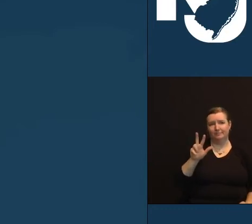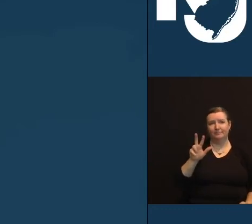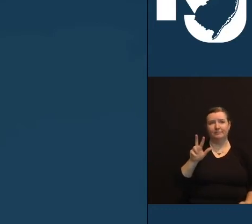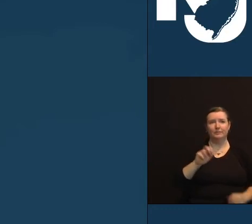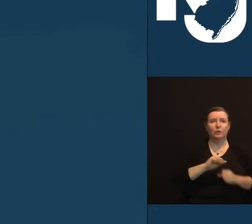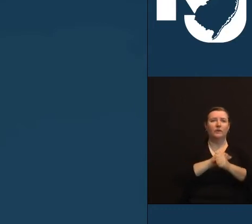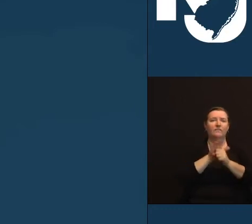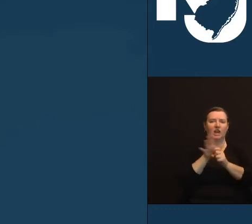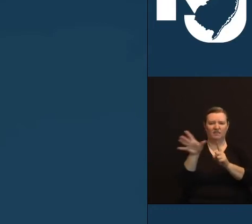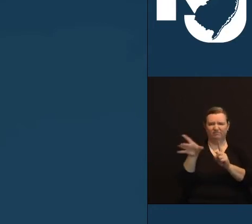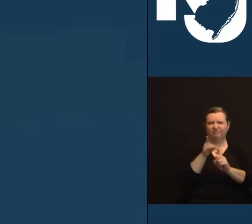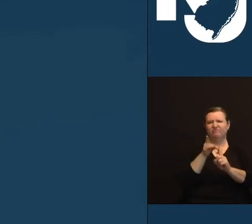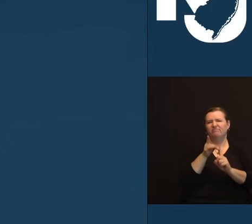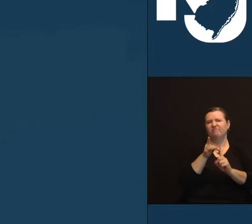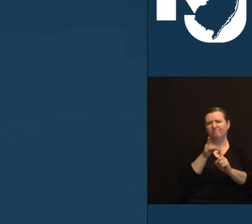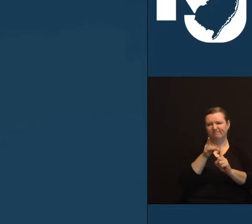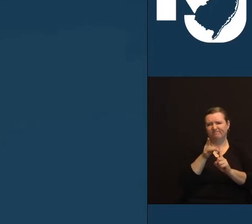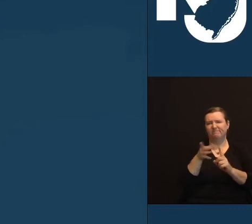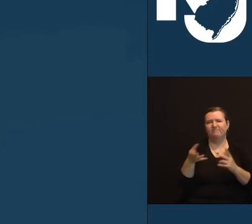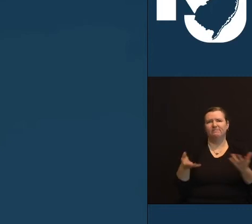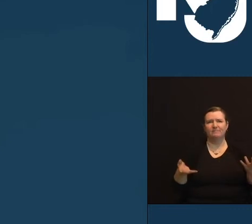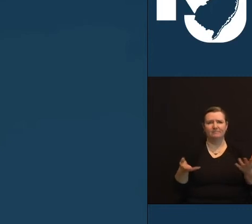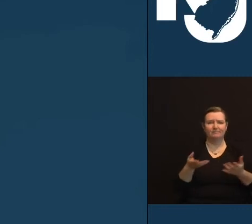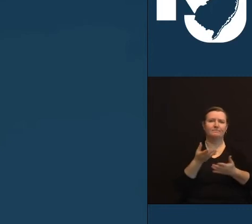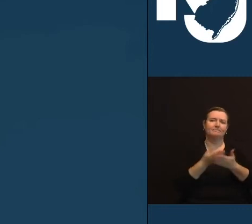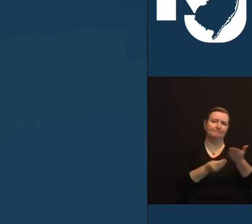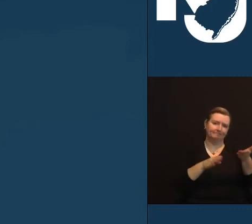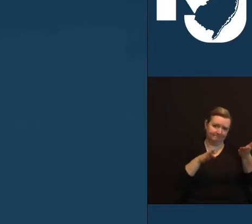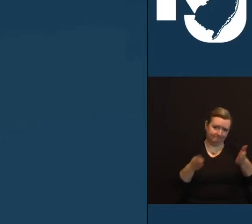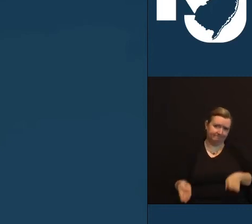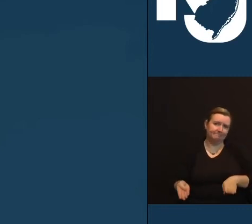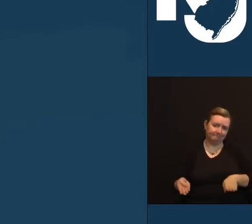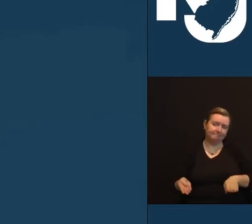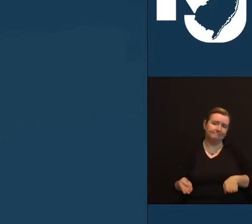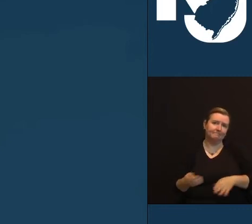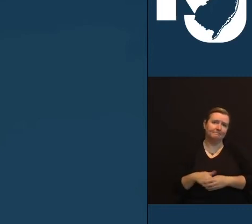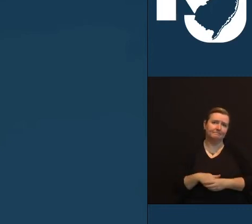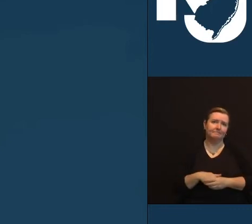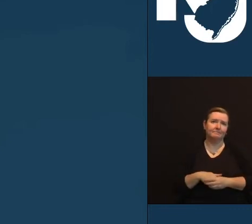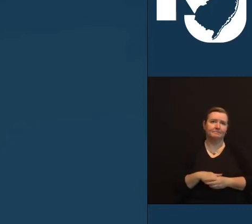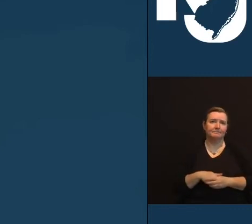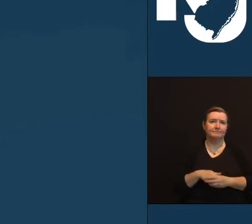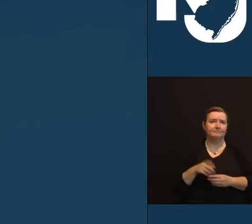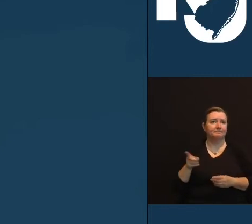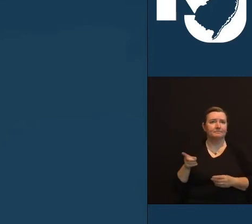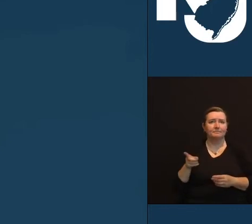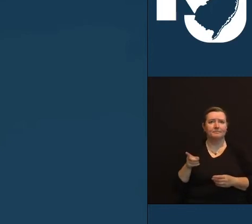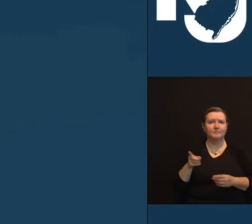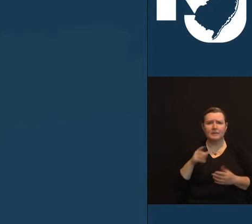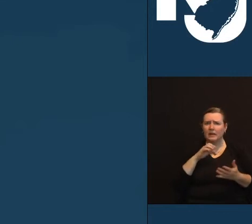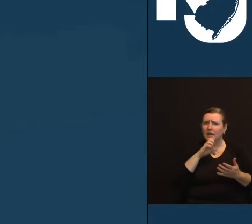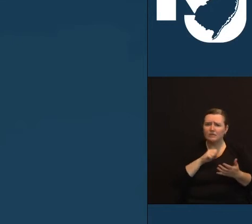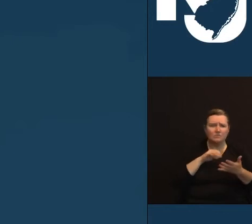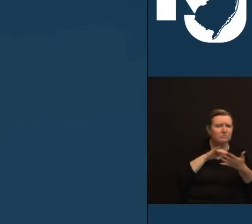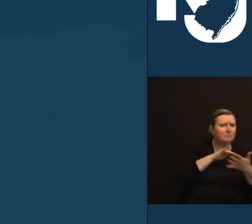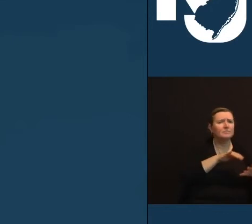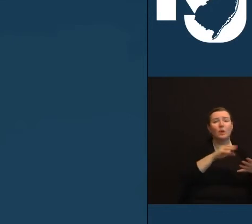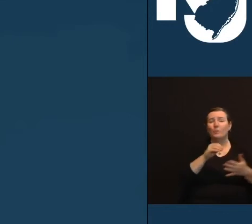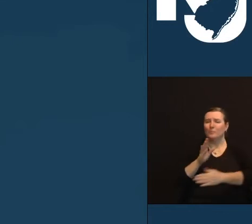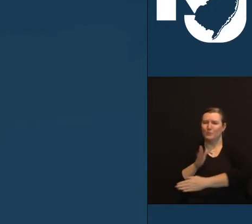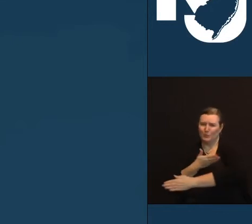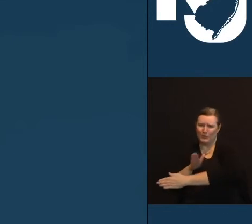COVID-19 took her away from her family. Terry was both a scholar and a musician. She earned a full-ride scholarship